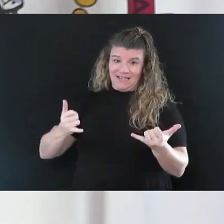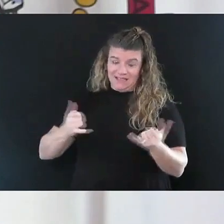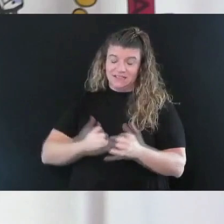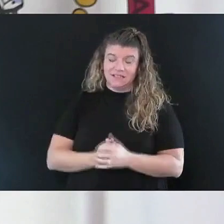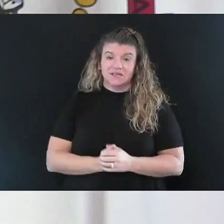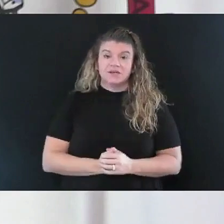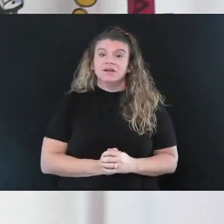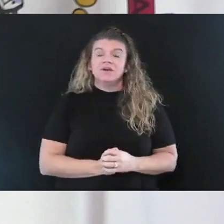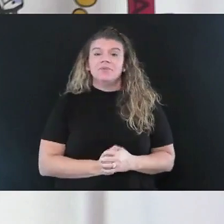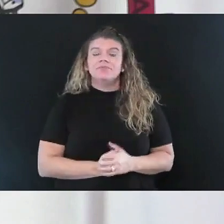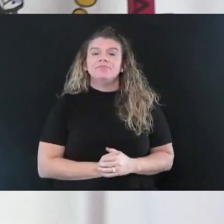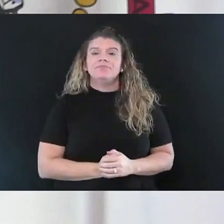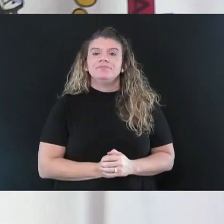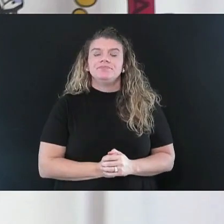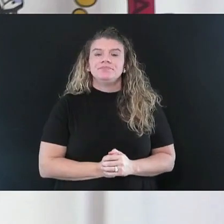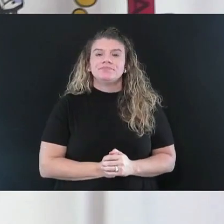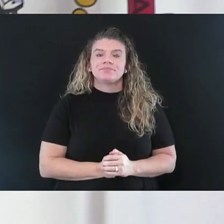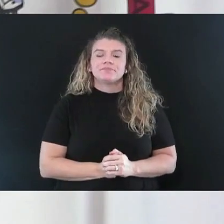I have